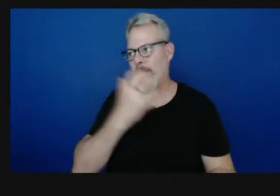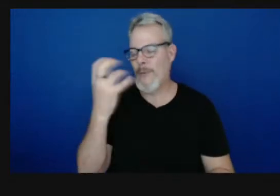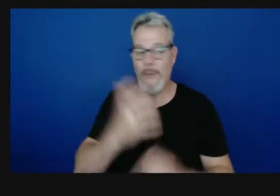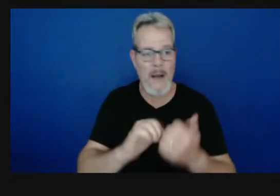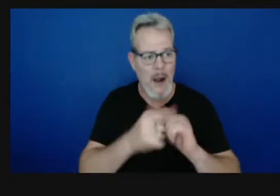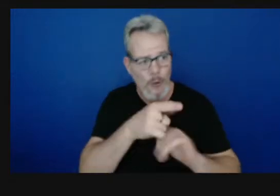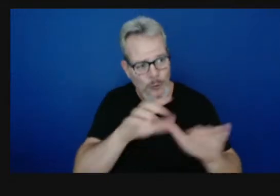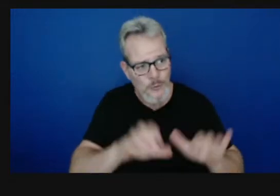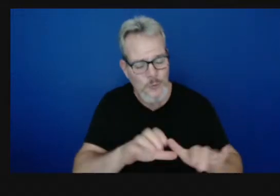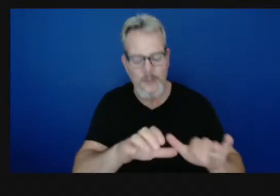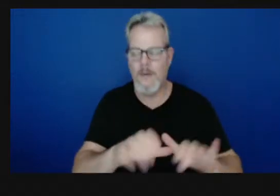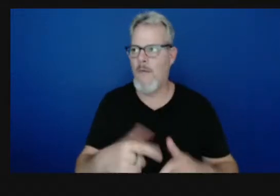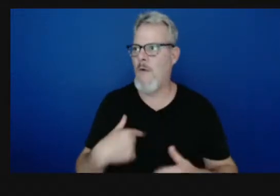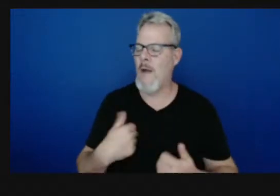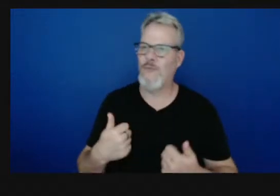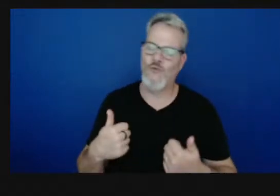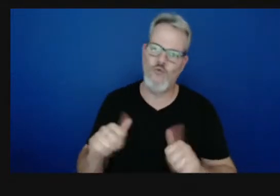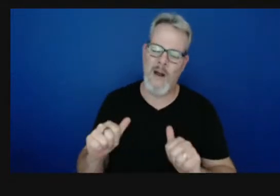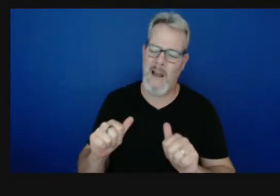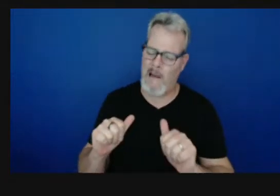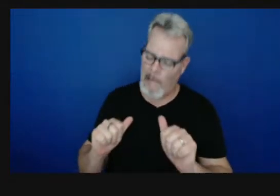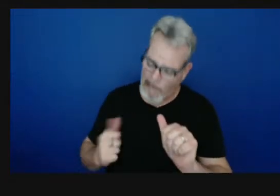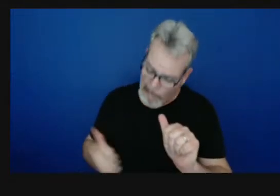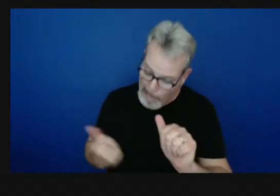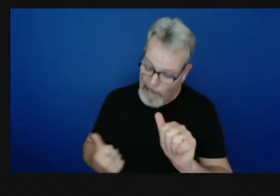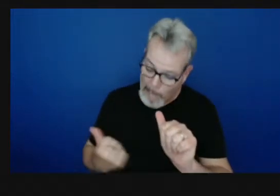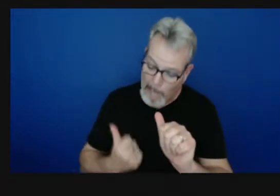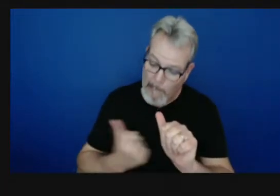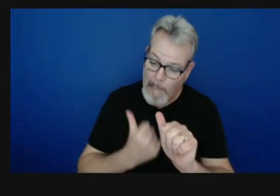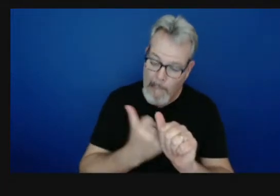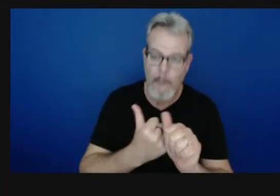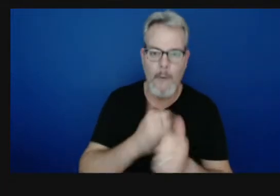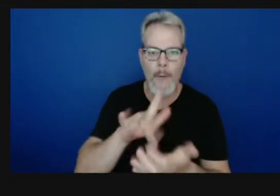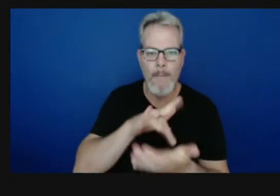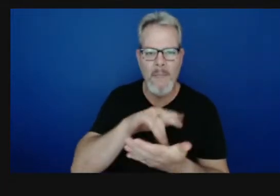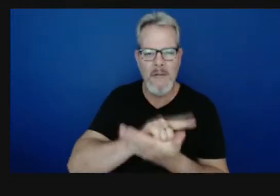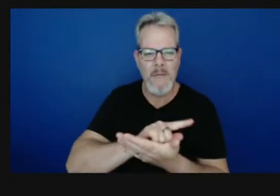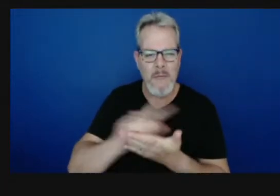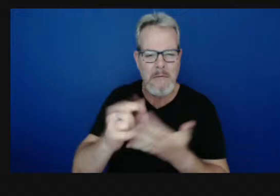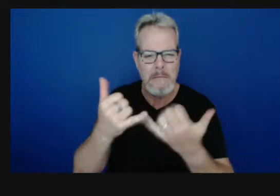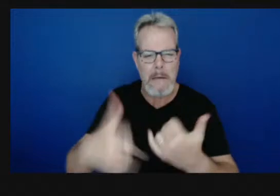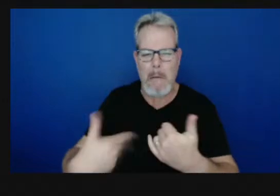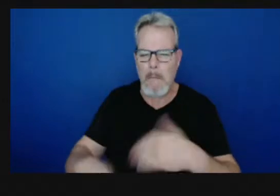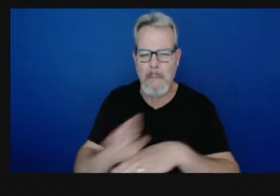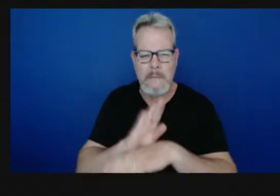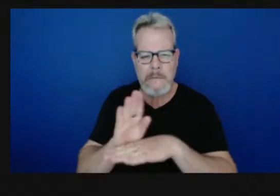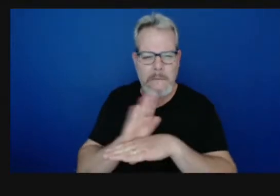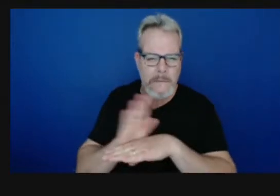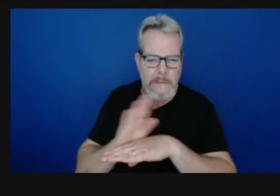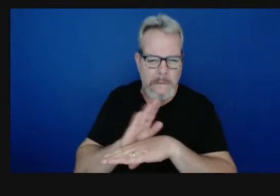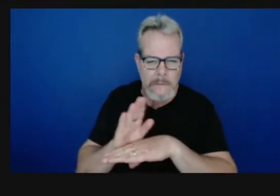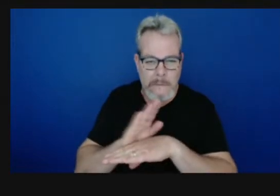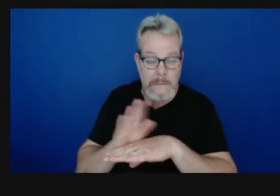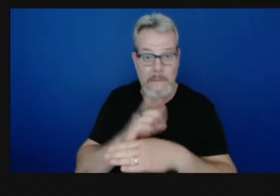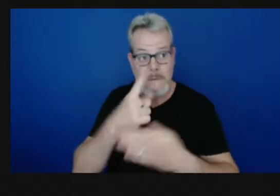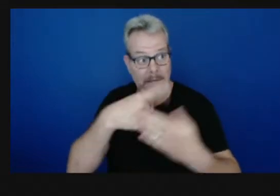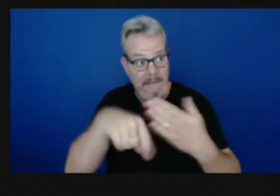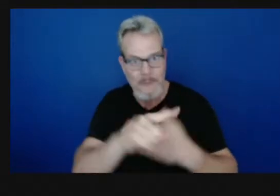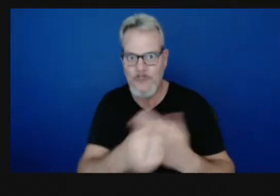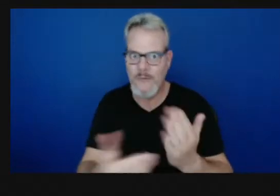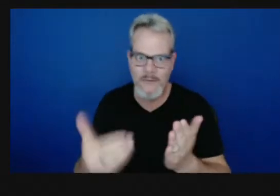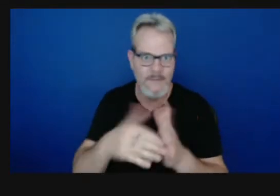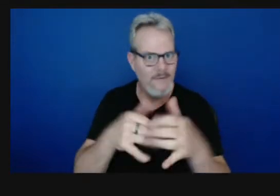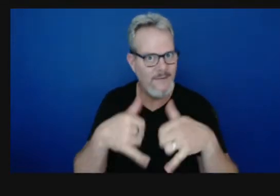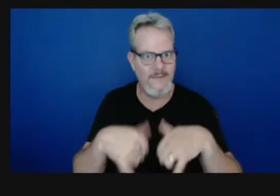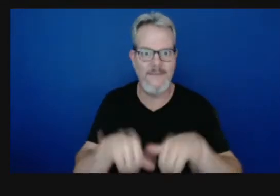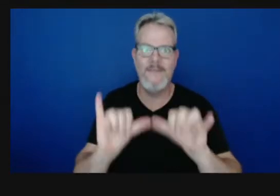Trying not to be burnt out midweek is a challenge this week. We got a lot going on, and we have more going on next week as well.